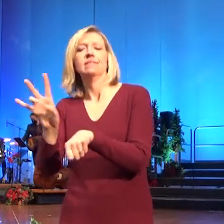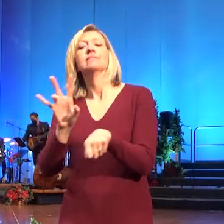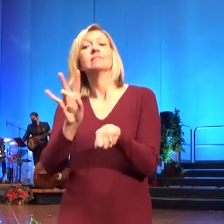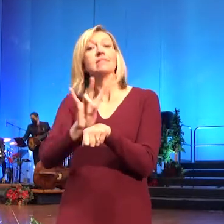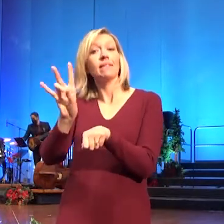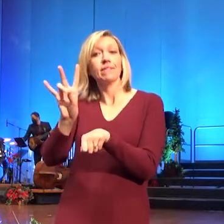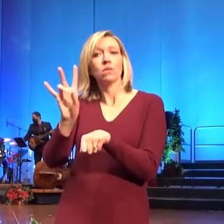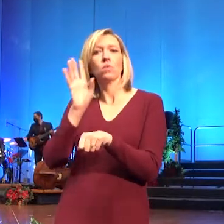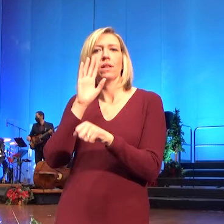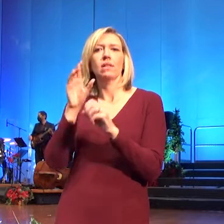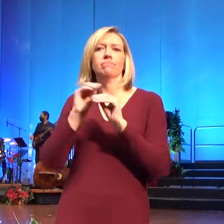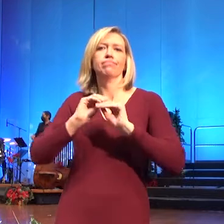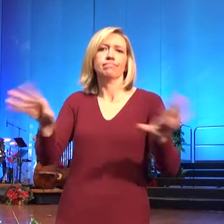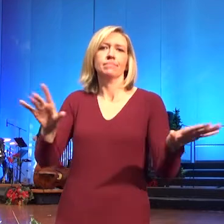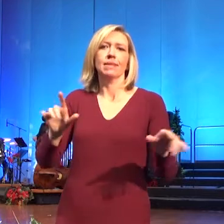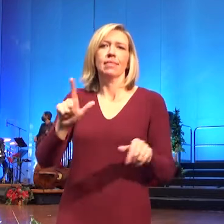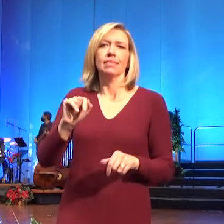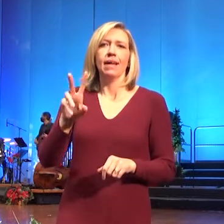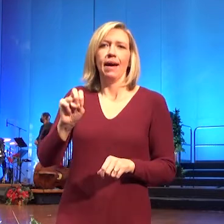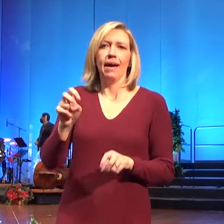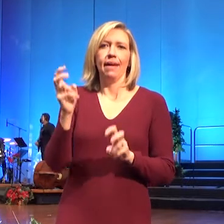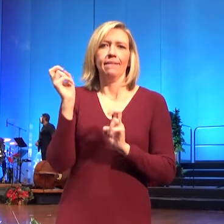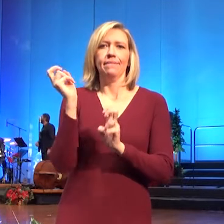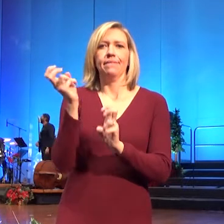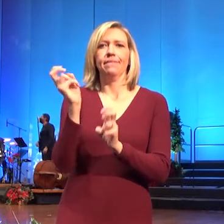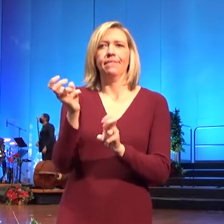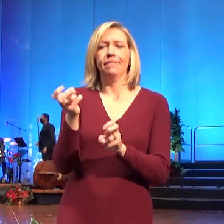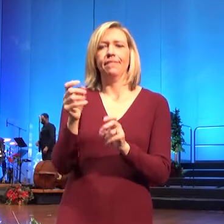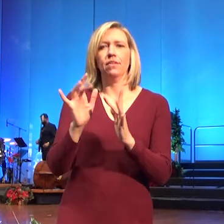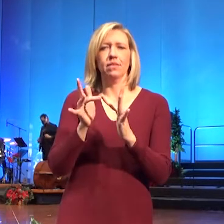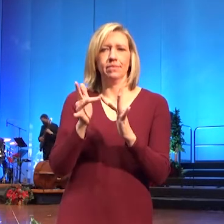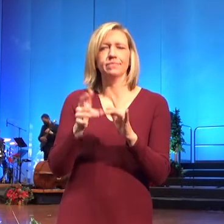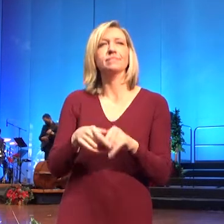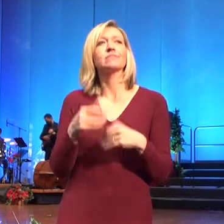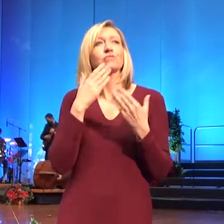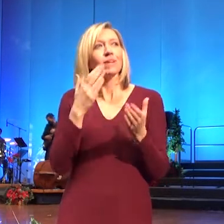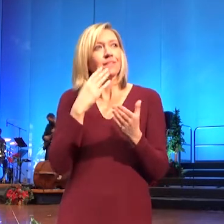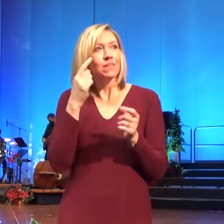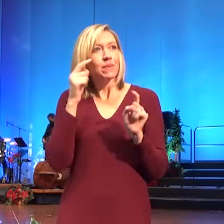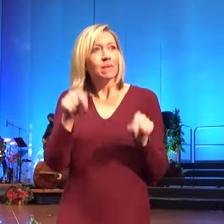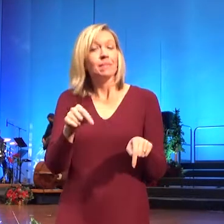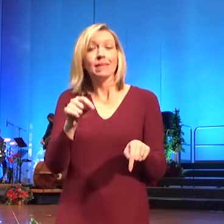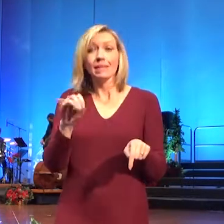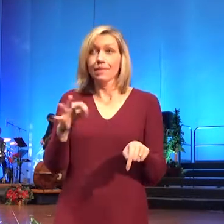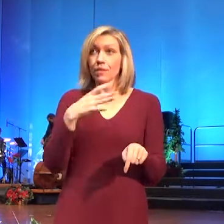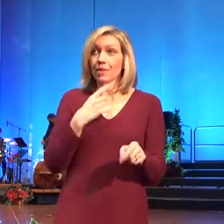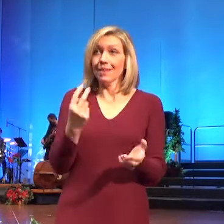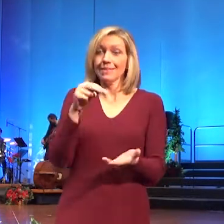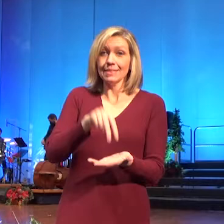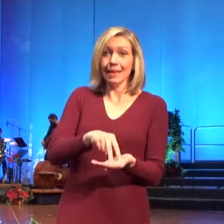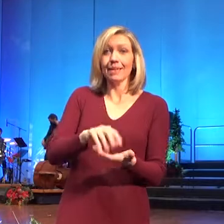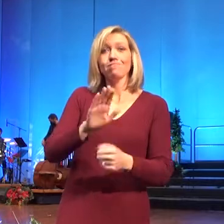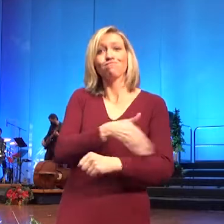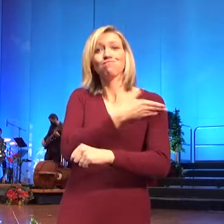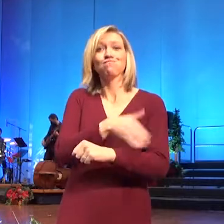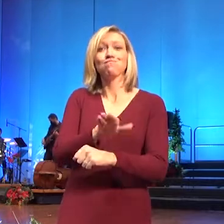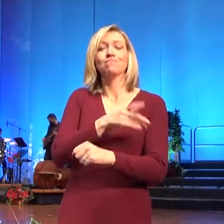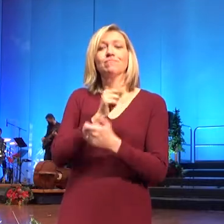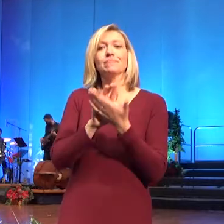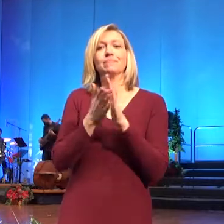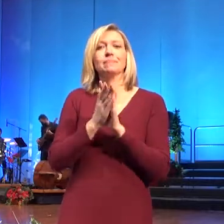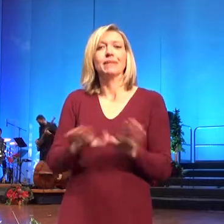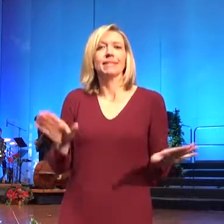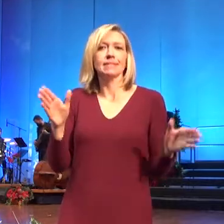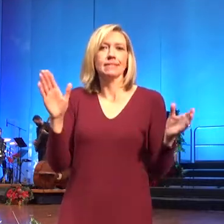p.m.s will be live streamed, so for those watching online, they'll be available as well. So grateful for everyone to be here. If you'd like, stand. We're going to say a benediction and sing our peace